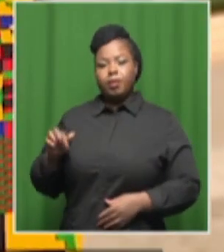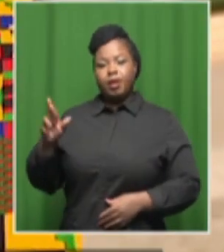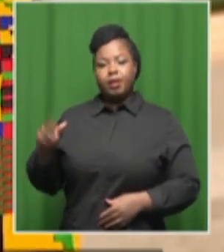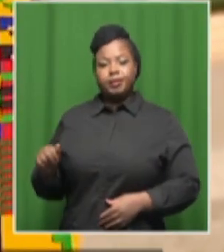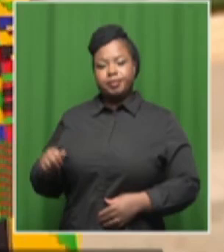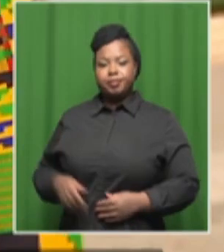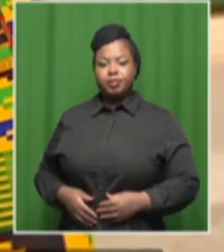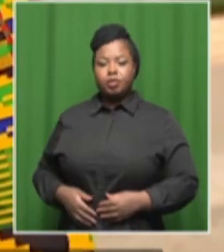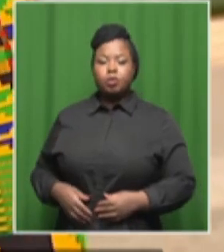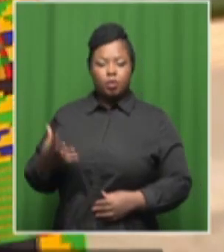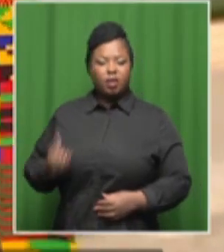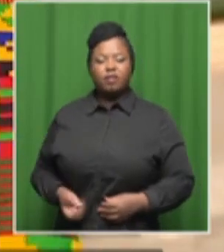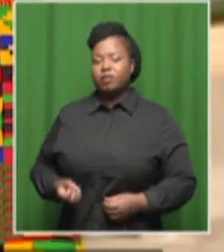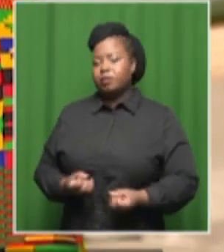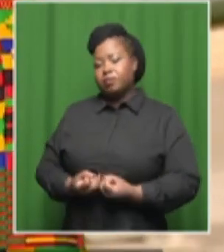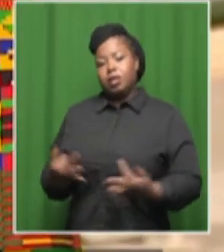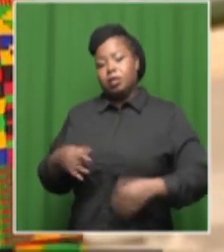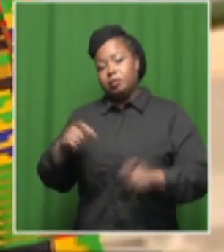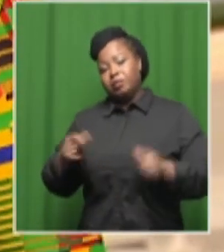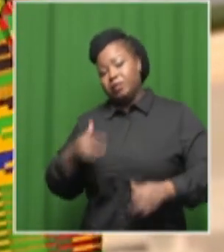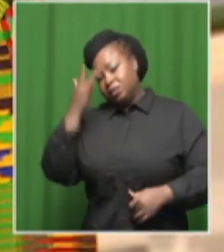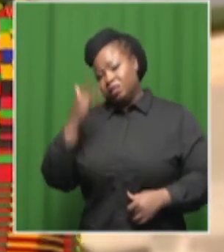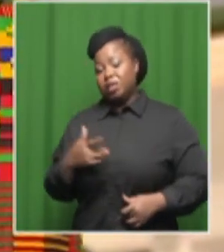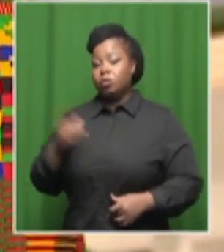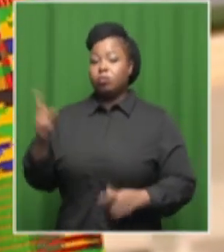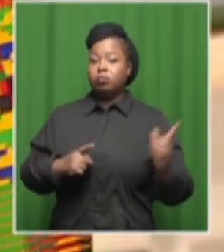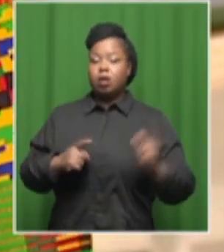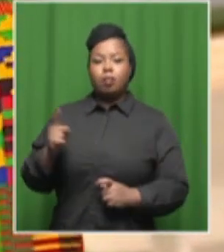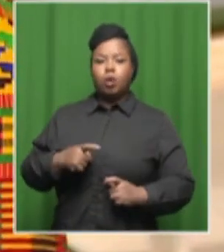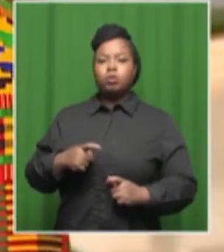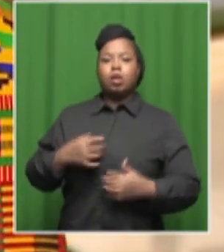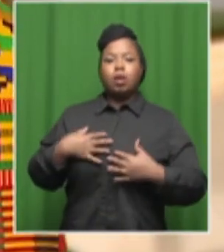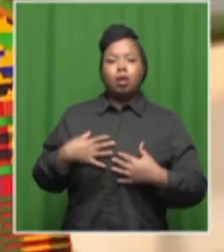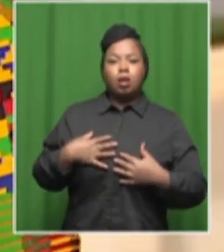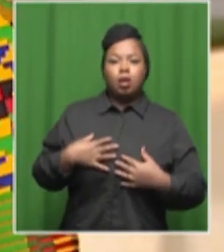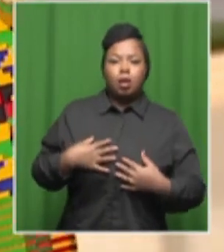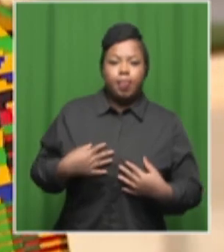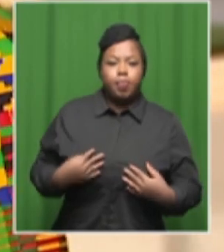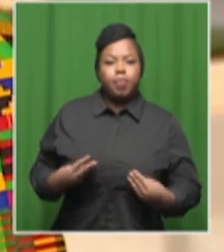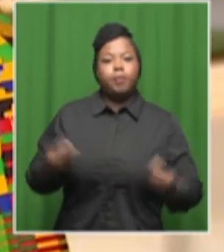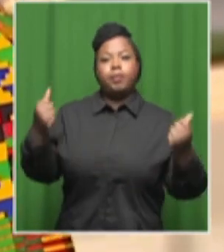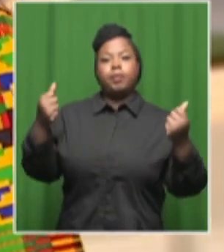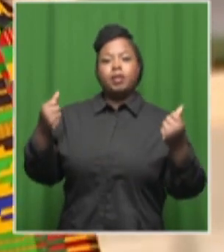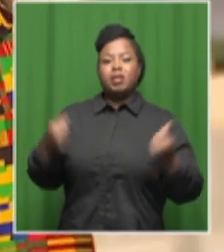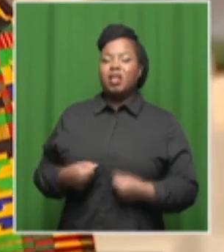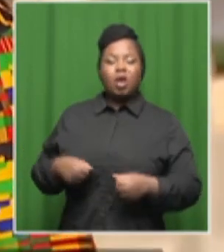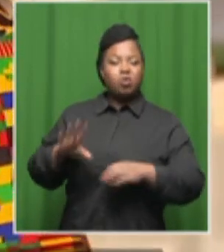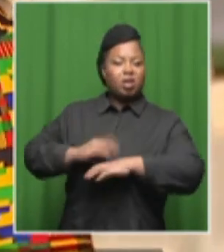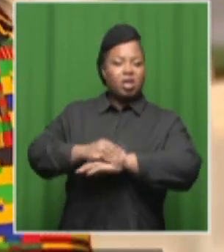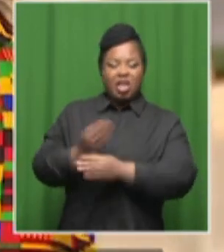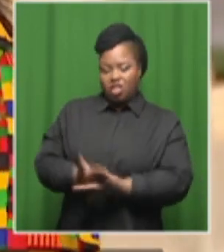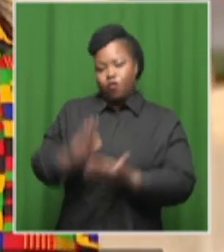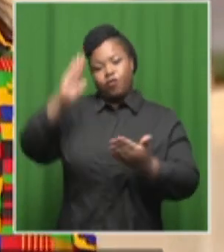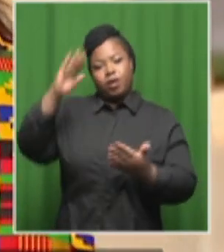Bara. So there is a couple of patients that we've actually seen that have come out positively, and now they are cancer free because of